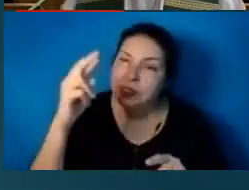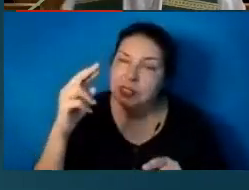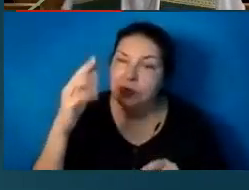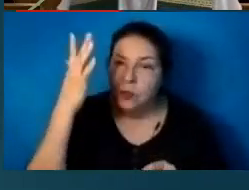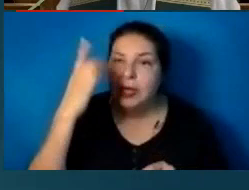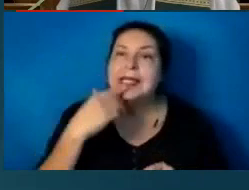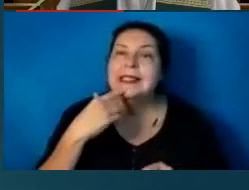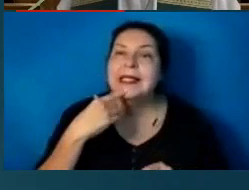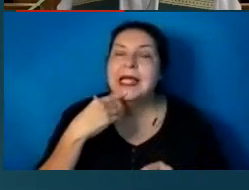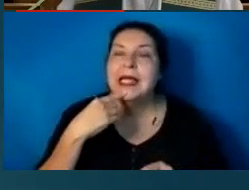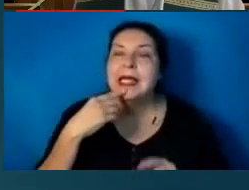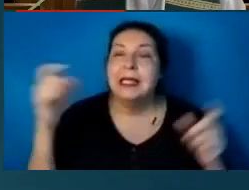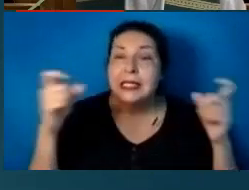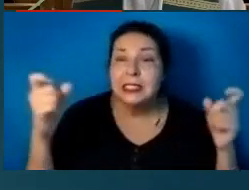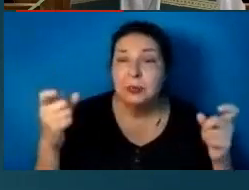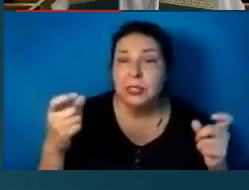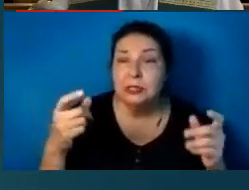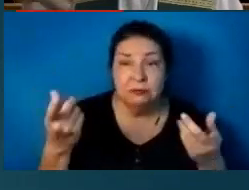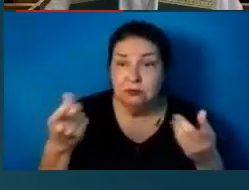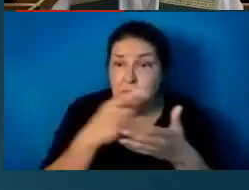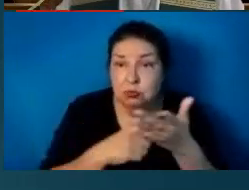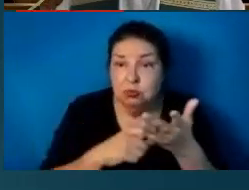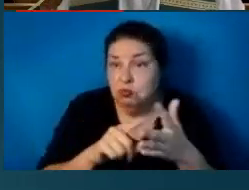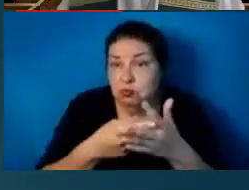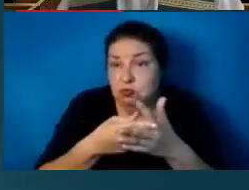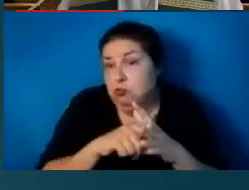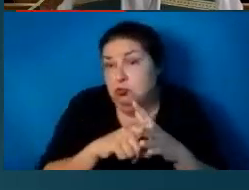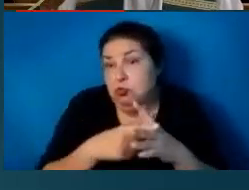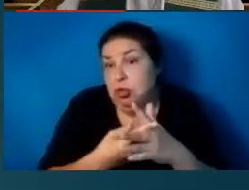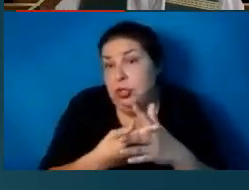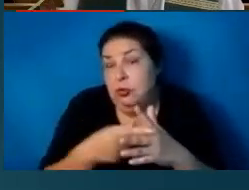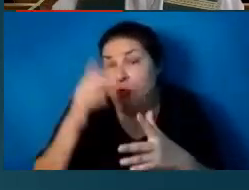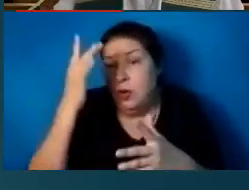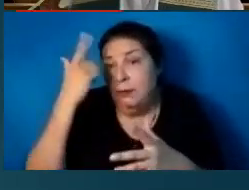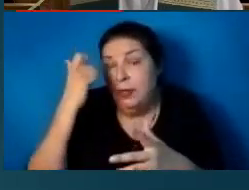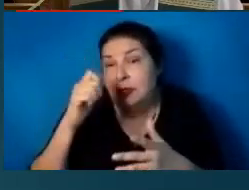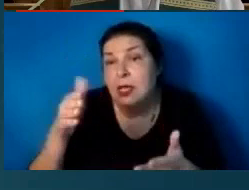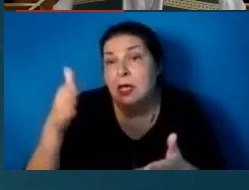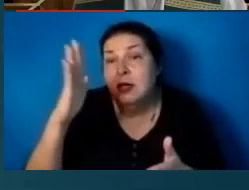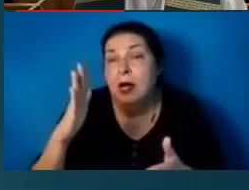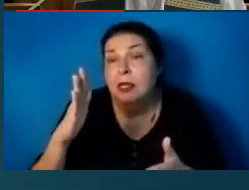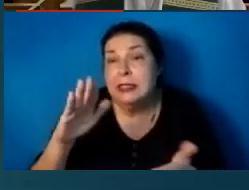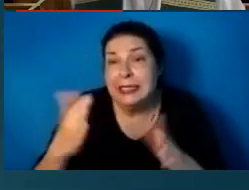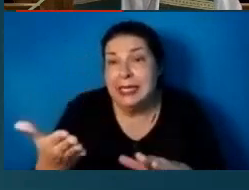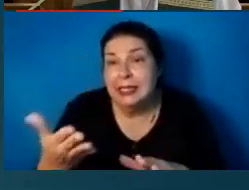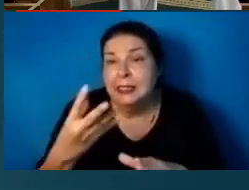banquet has already begun. God has already swallowed up death. He has put an end to death by putting his son